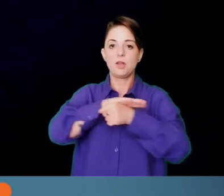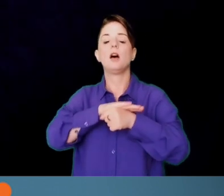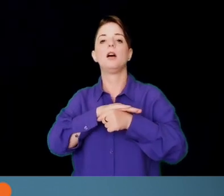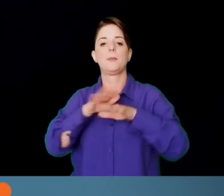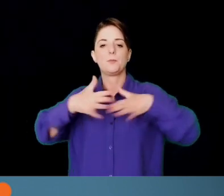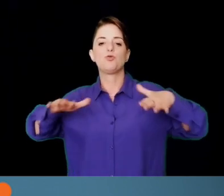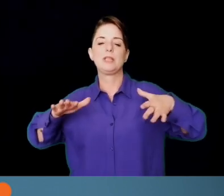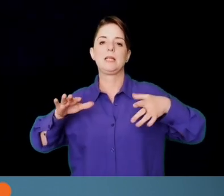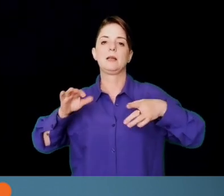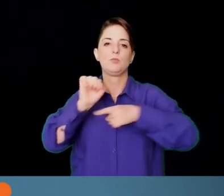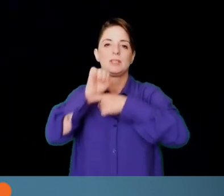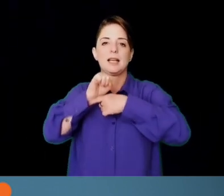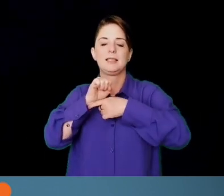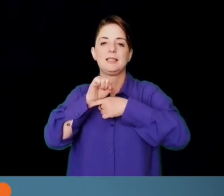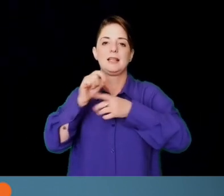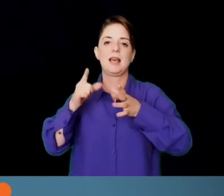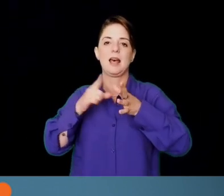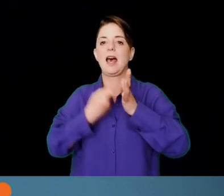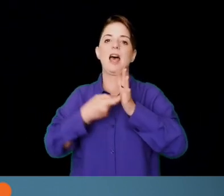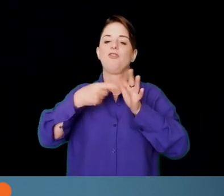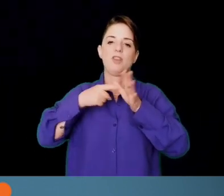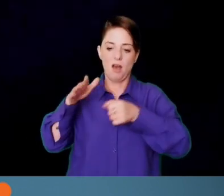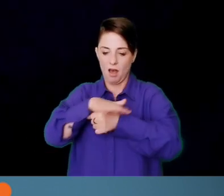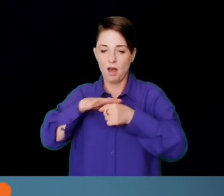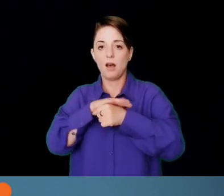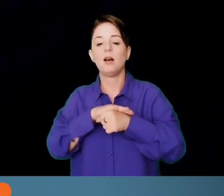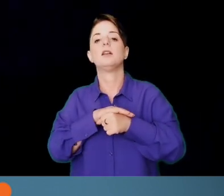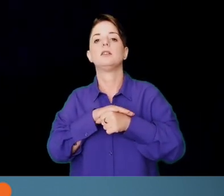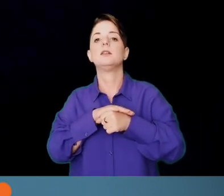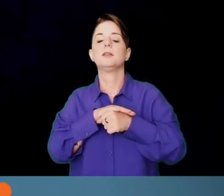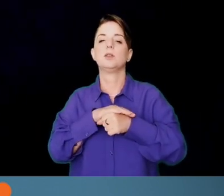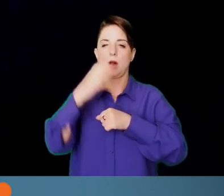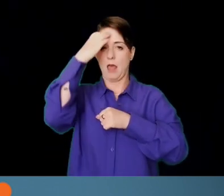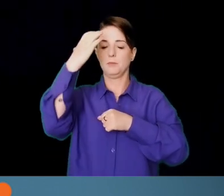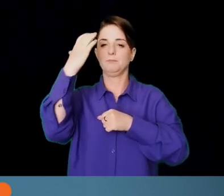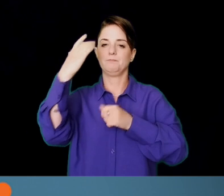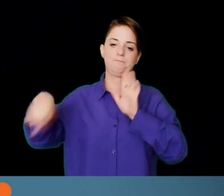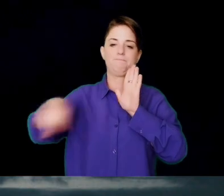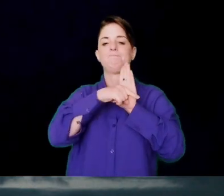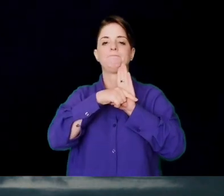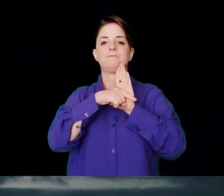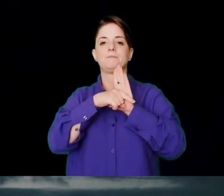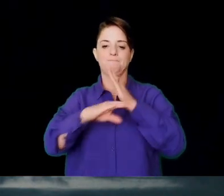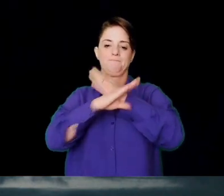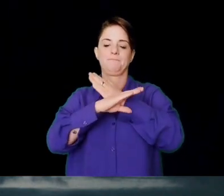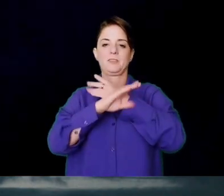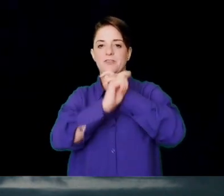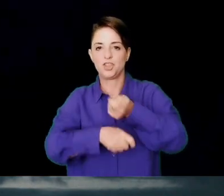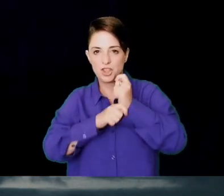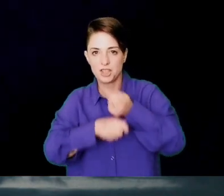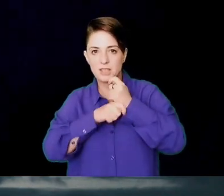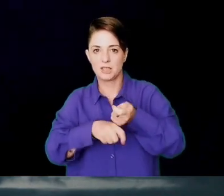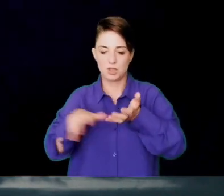The government permanently closed 60 square miles of seabed to trawling and dredging. Jonathan